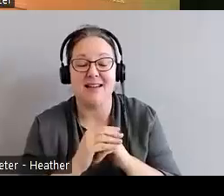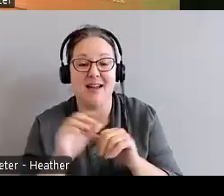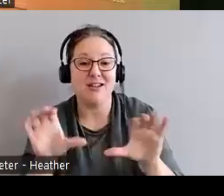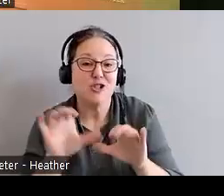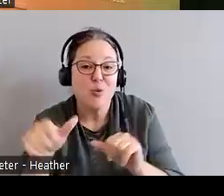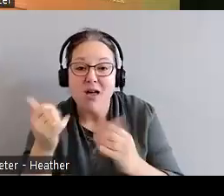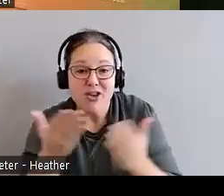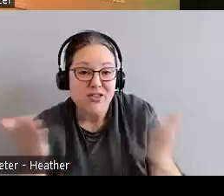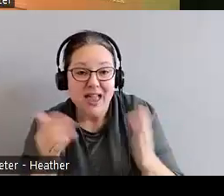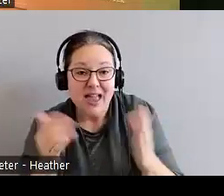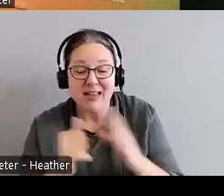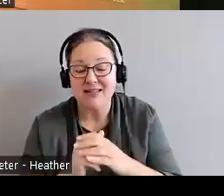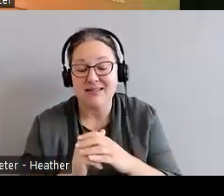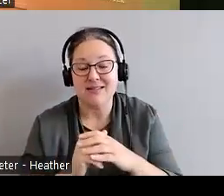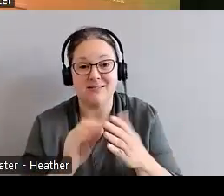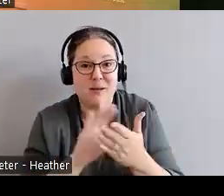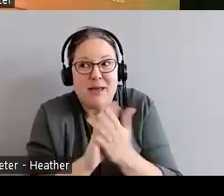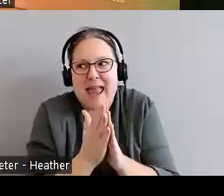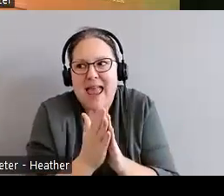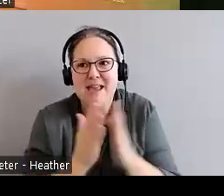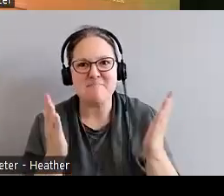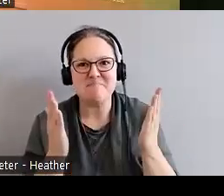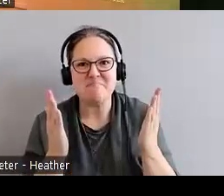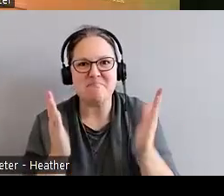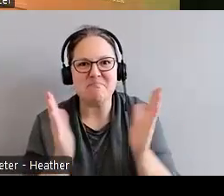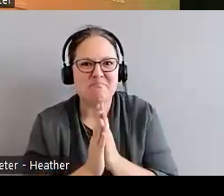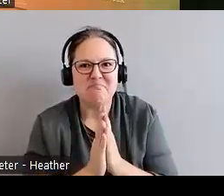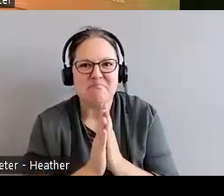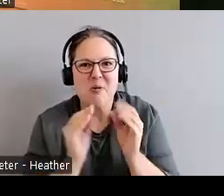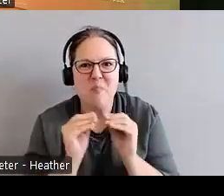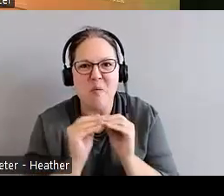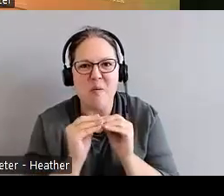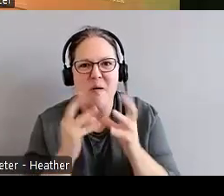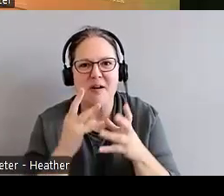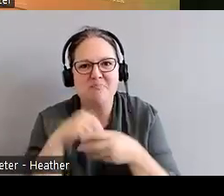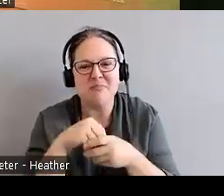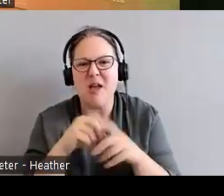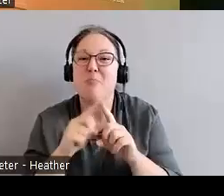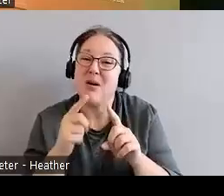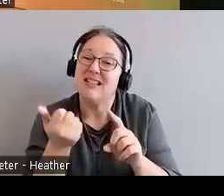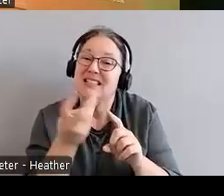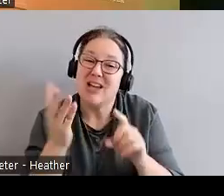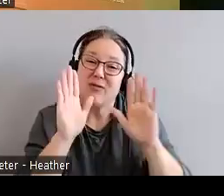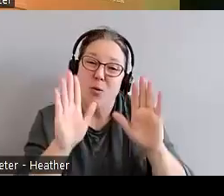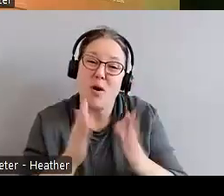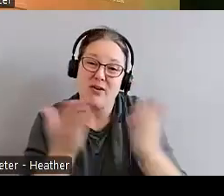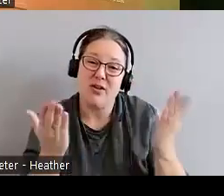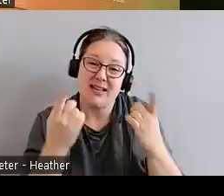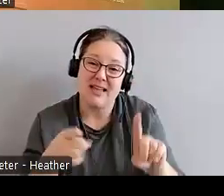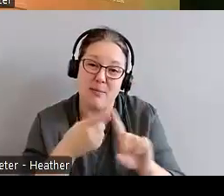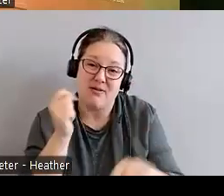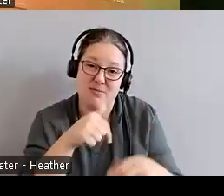and became, I don't know, went to medical school and etc. And a lot of wonderful things also happened.